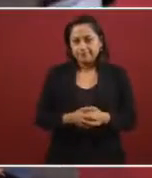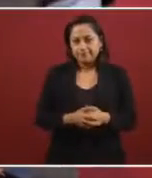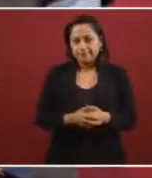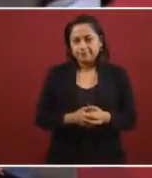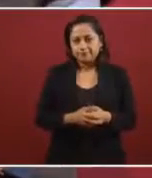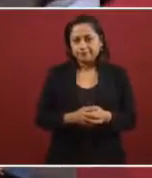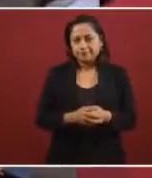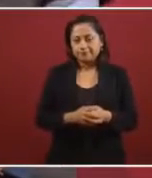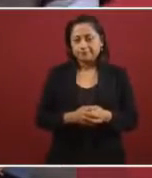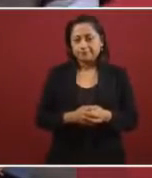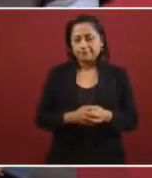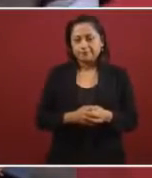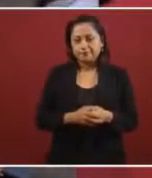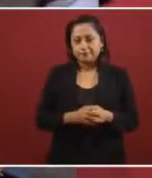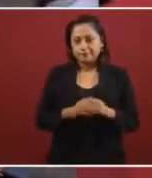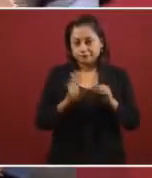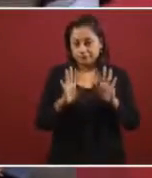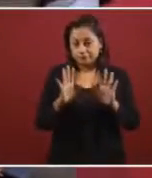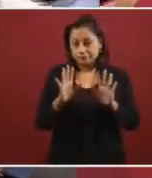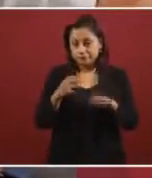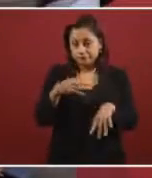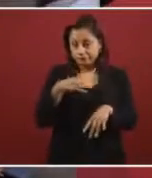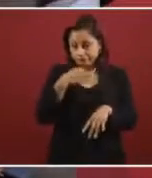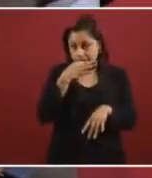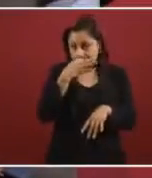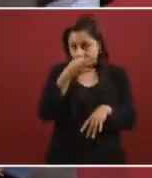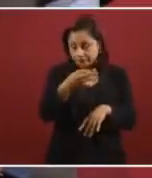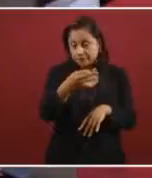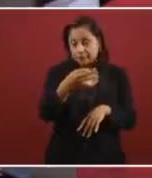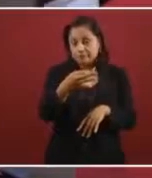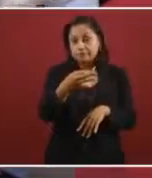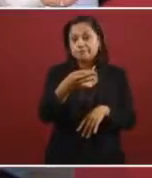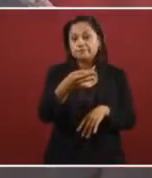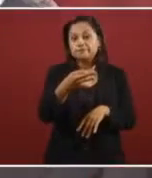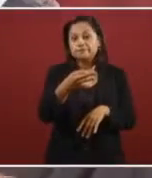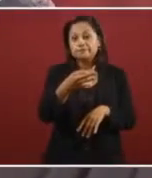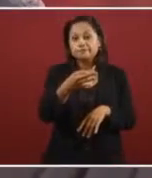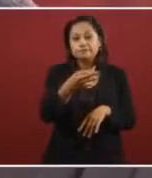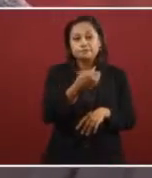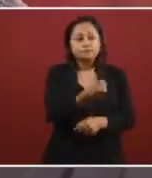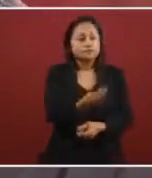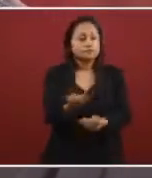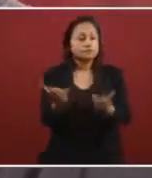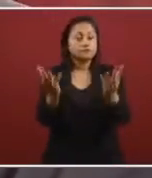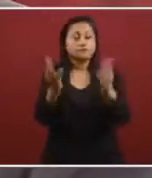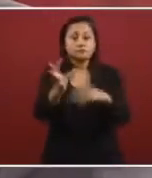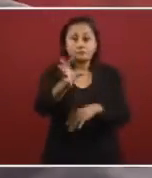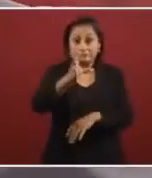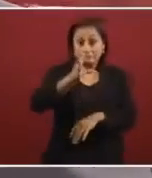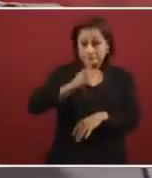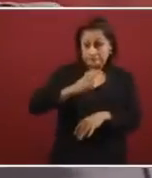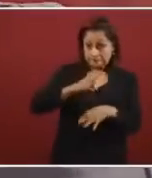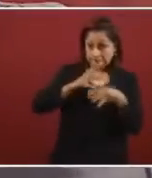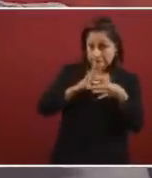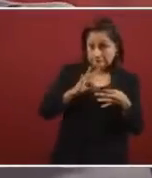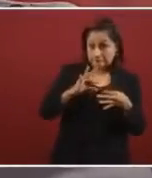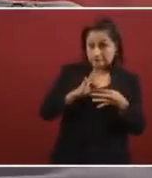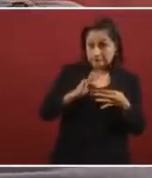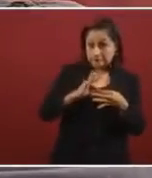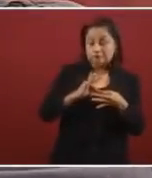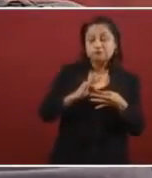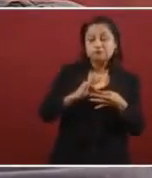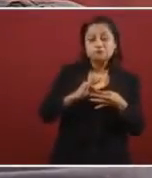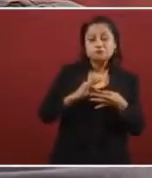El que informe And the one that informs tiene toda la protección will have all the protection del Estado. of the